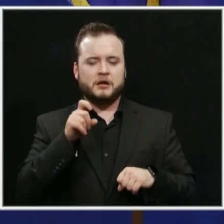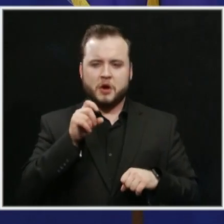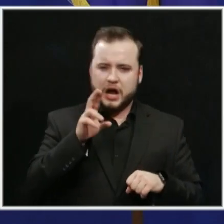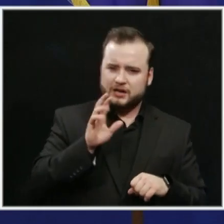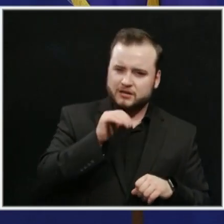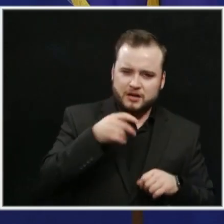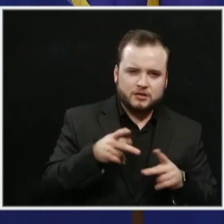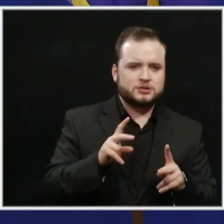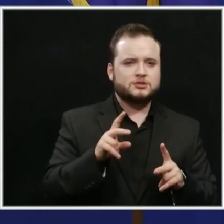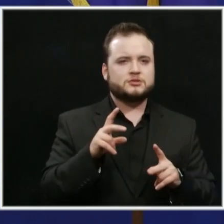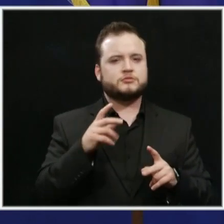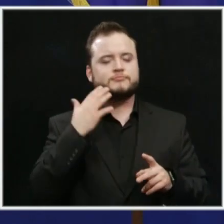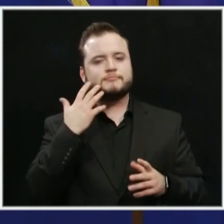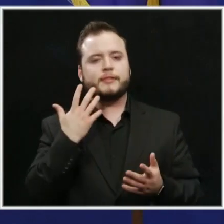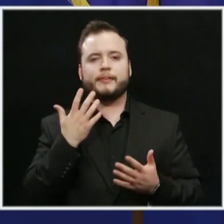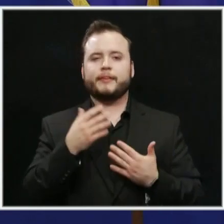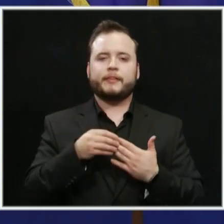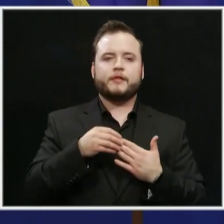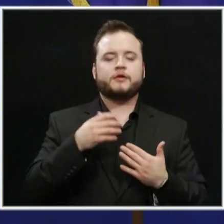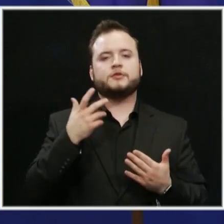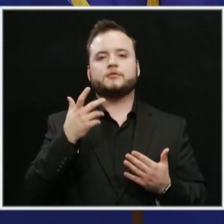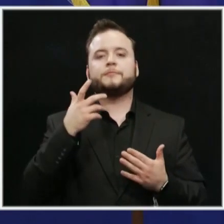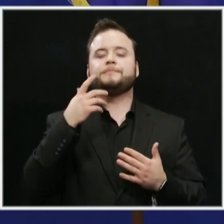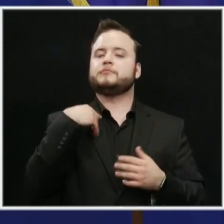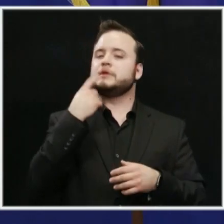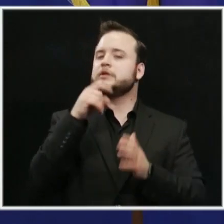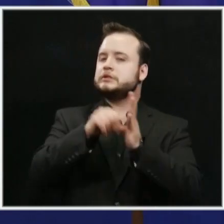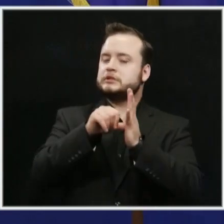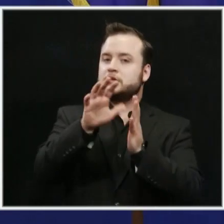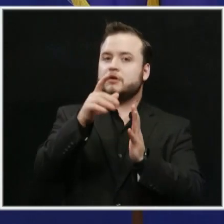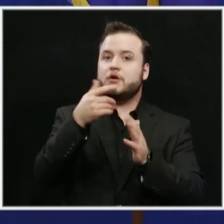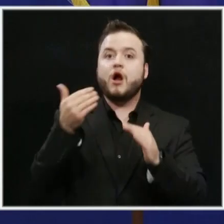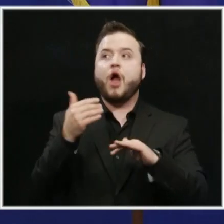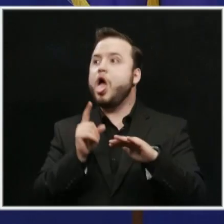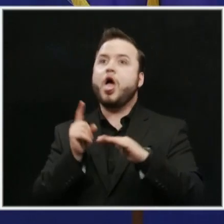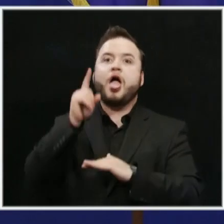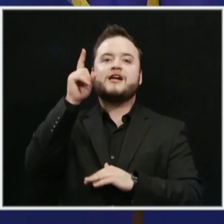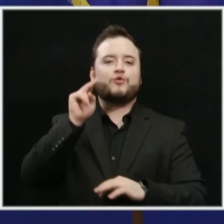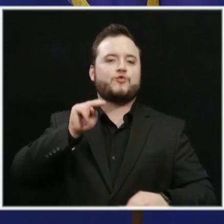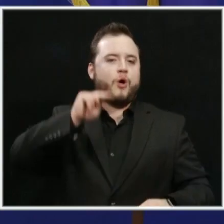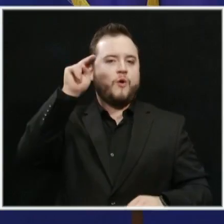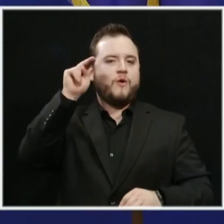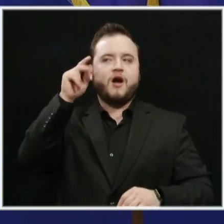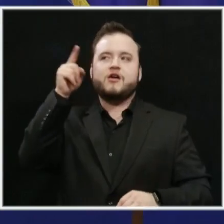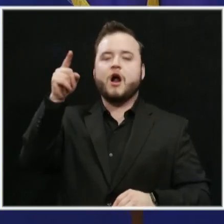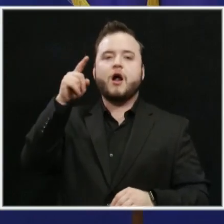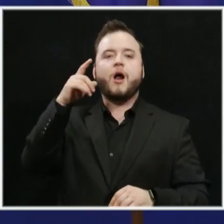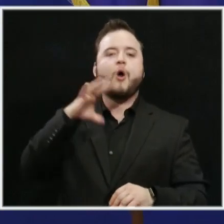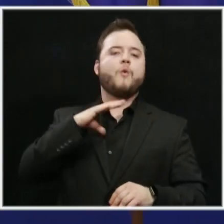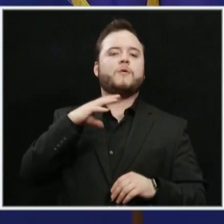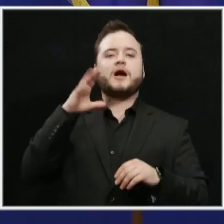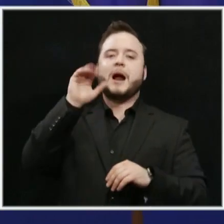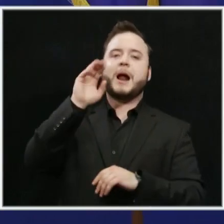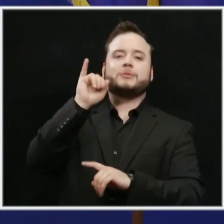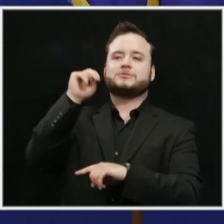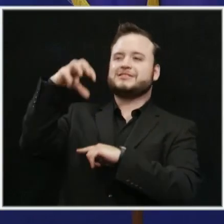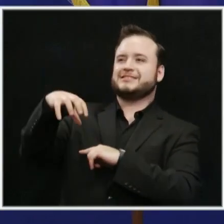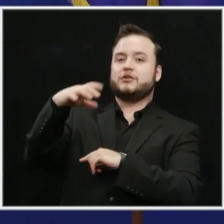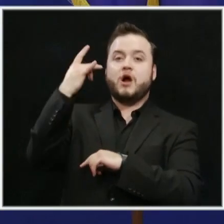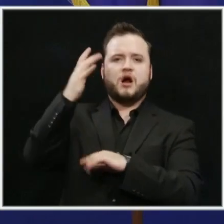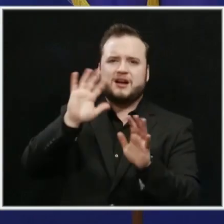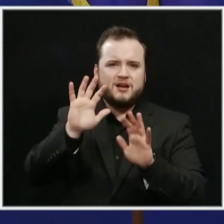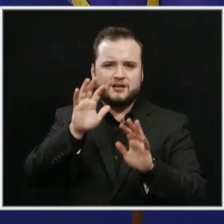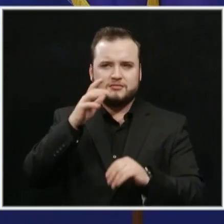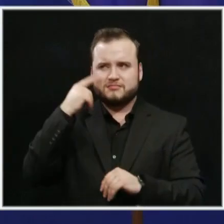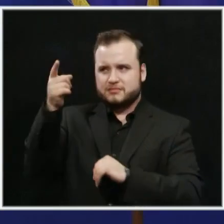state. Don't travel up north now and crowd rural hospital situations if we would get out there and make the case where